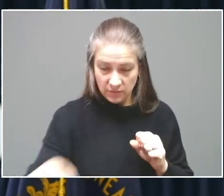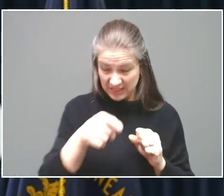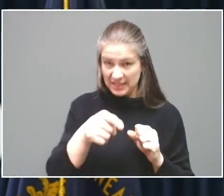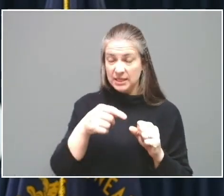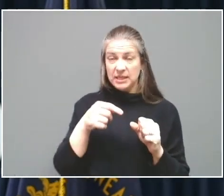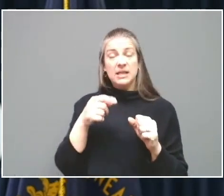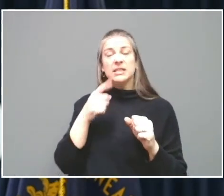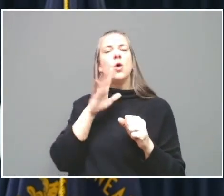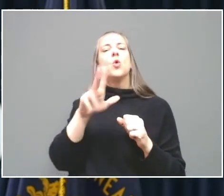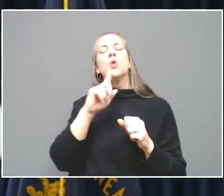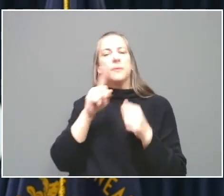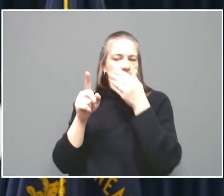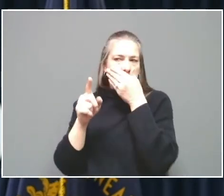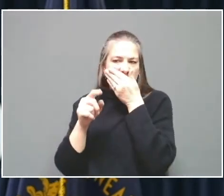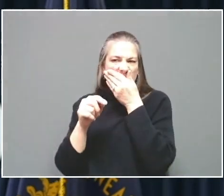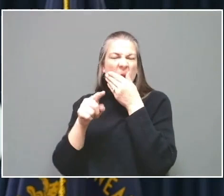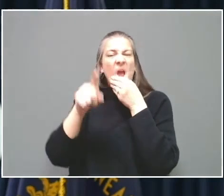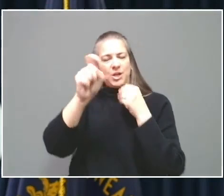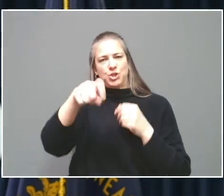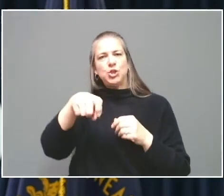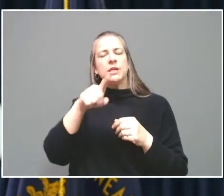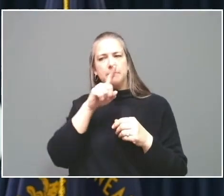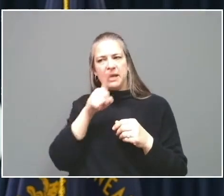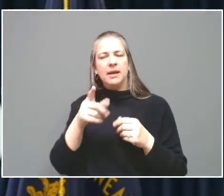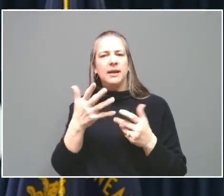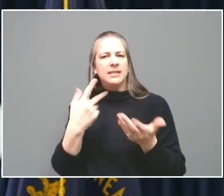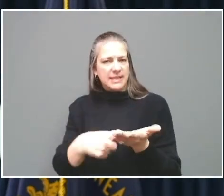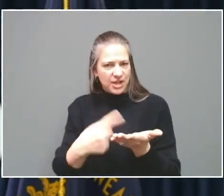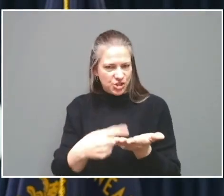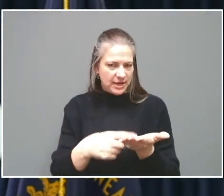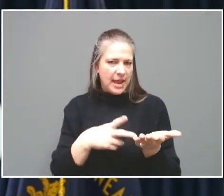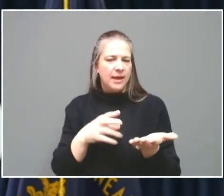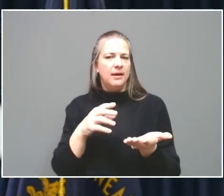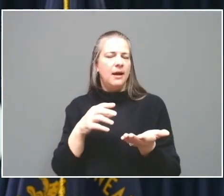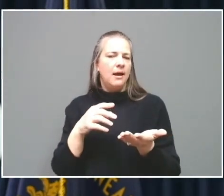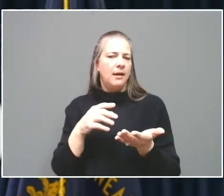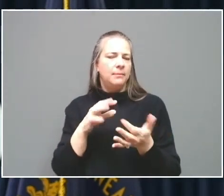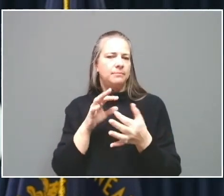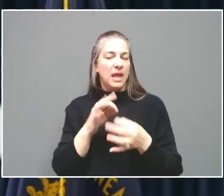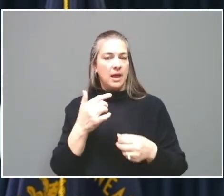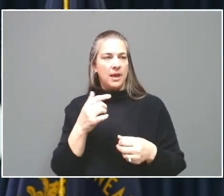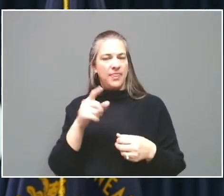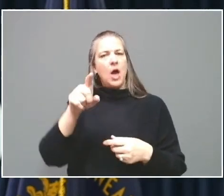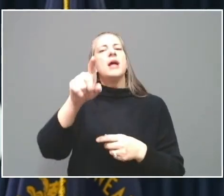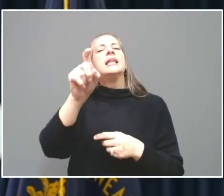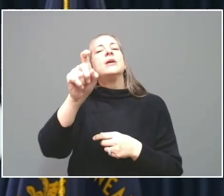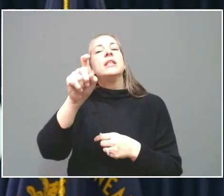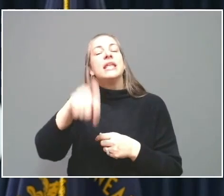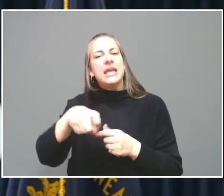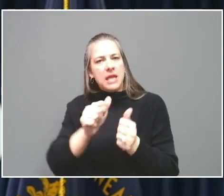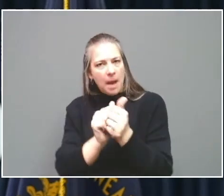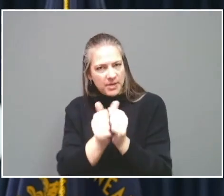and debate before taking such a significant step. Certainly, I understand the need for competition and wanting to